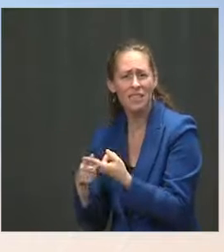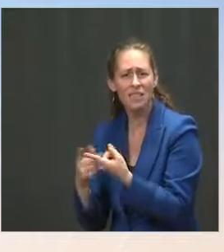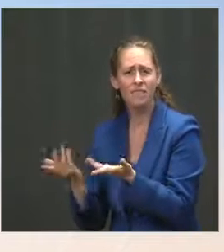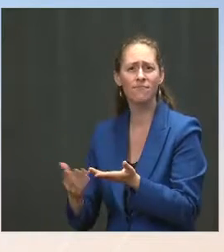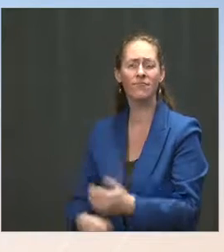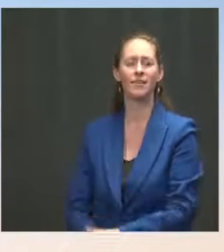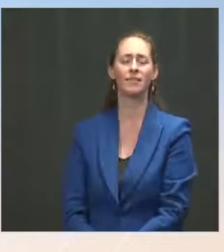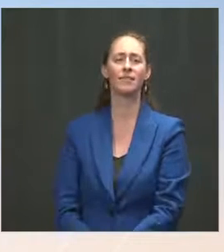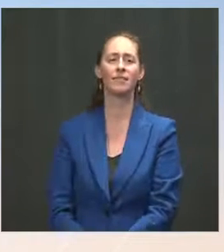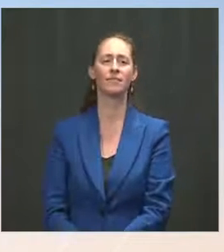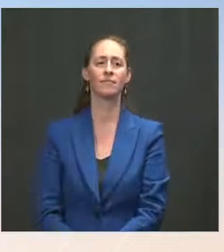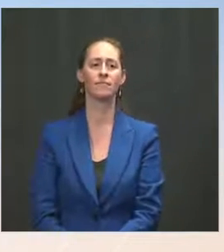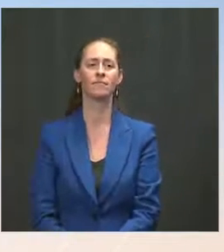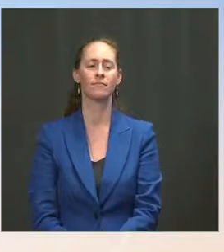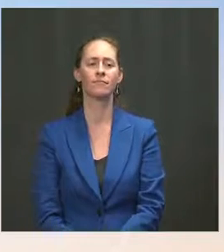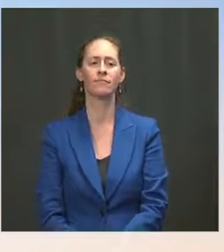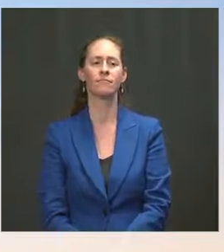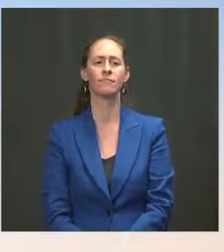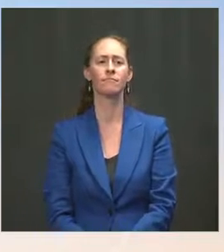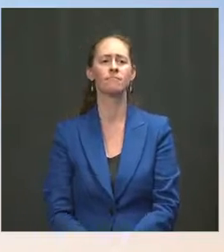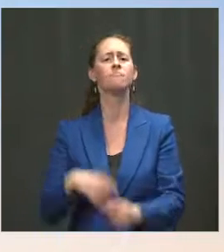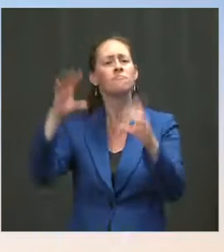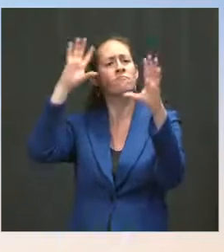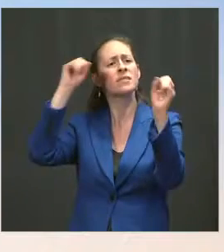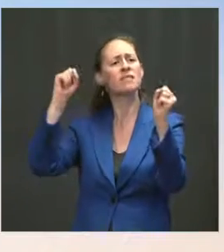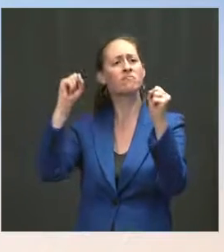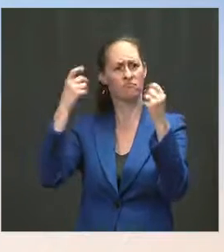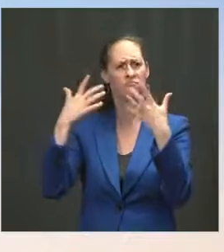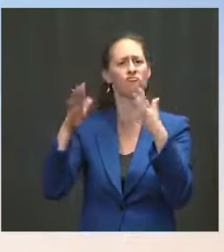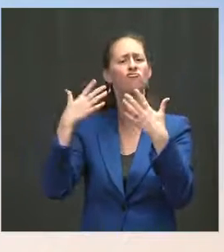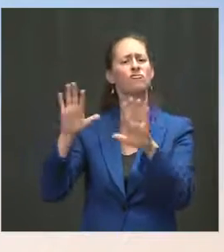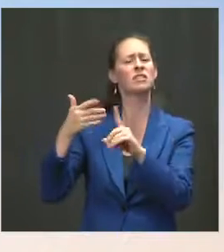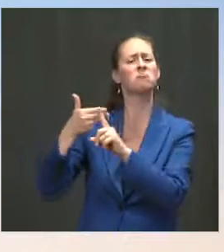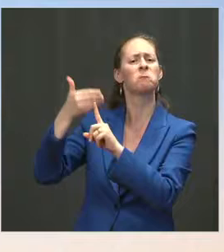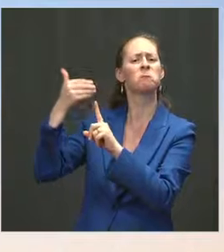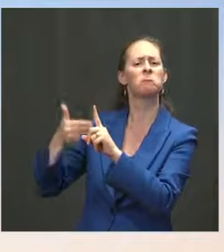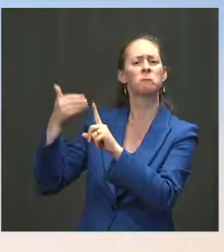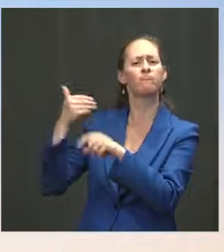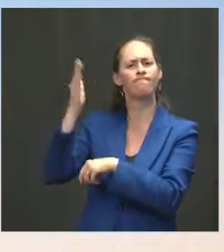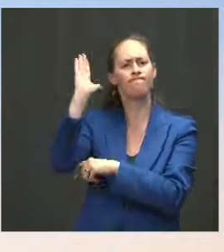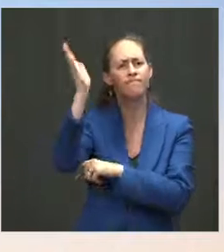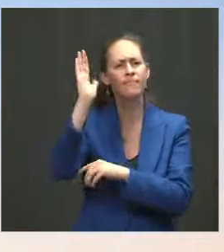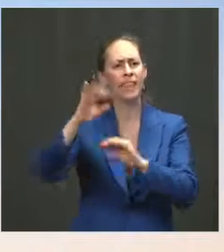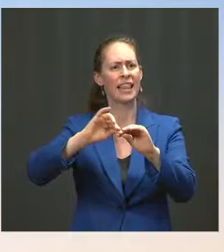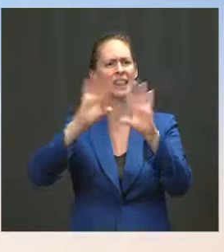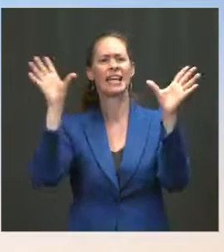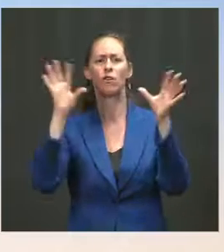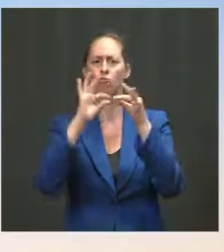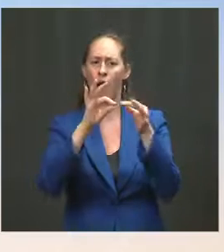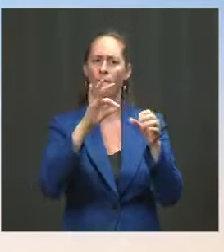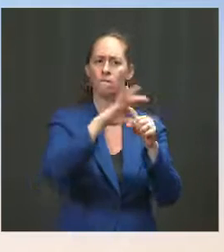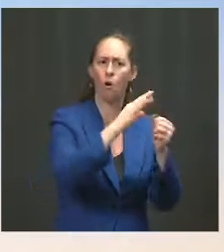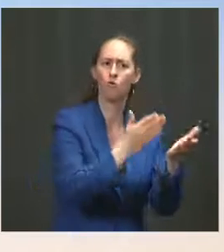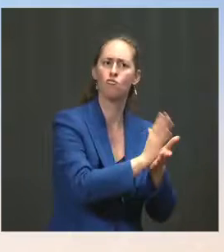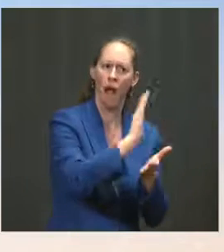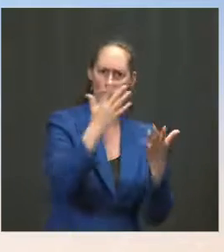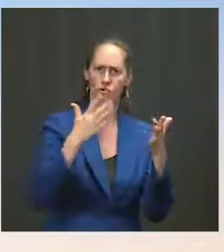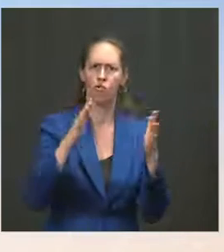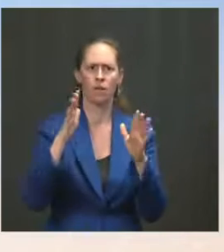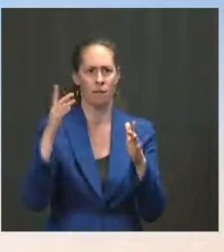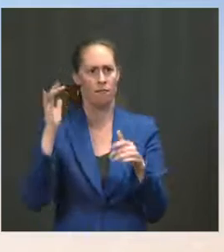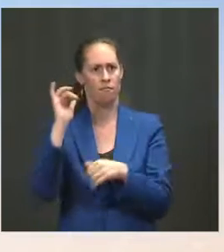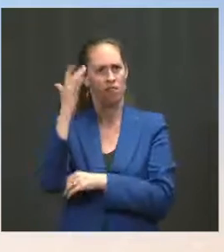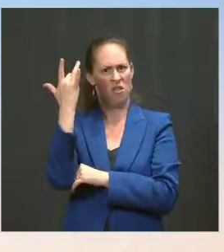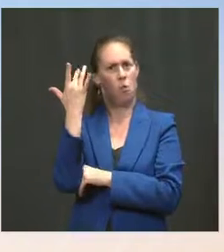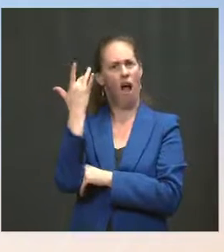speeches recently in the last few weeks on voting rights. He's also said that it is a cause of his presidency, and he believes that